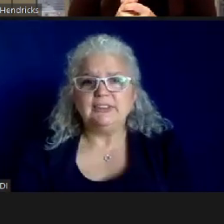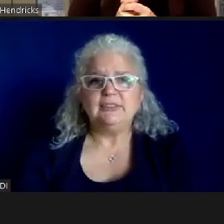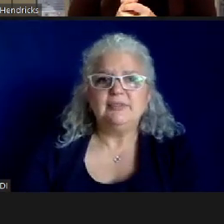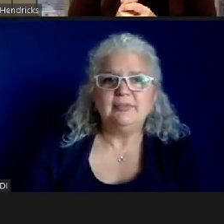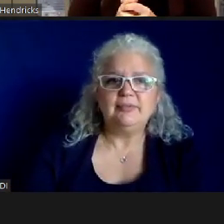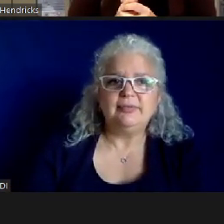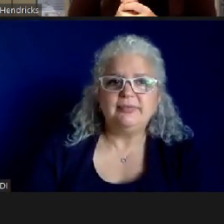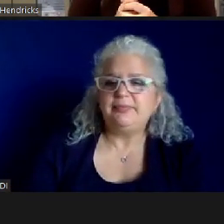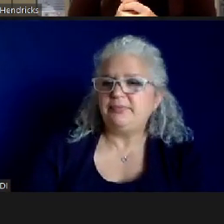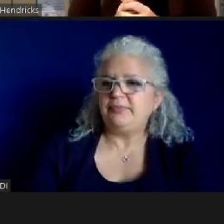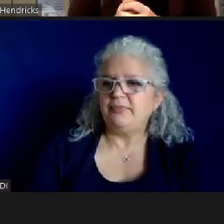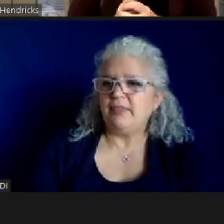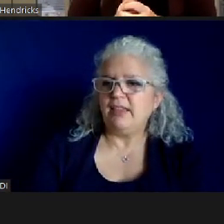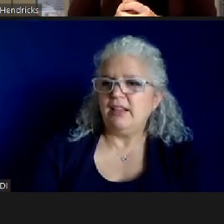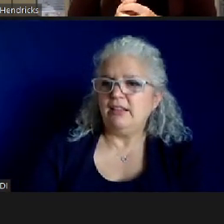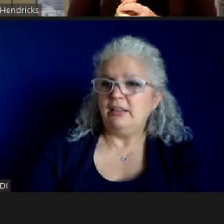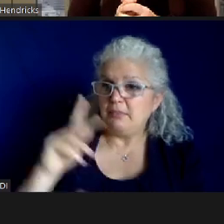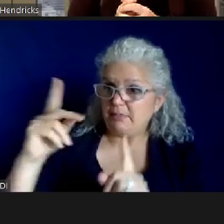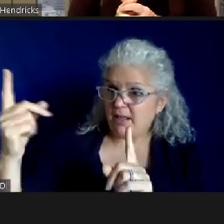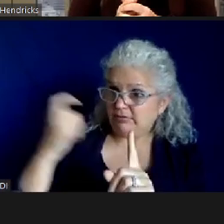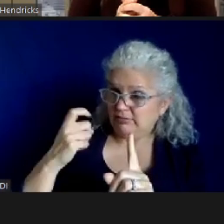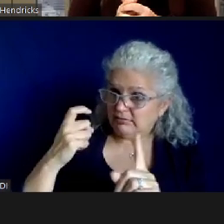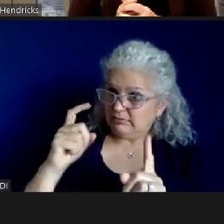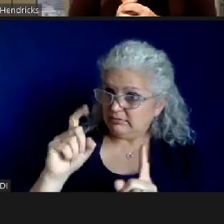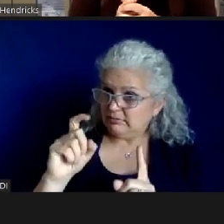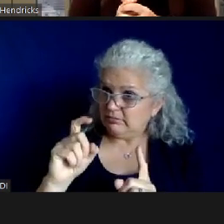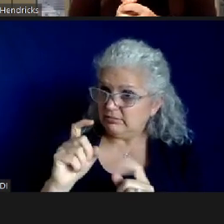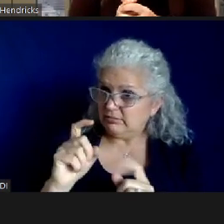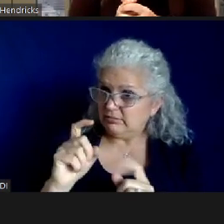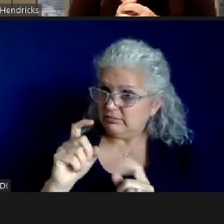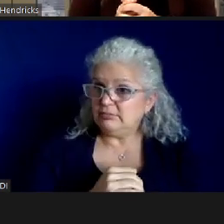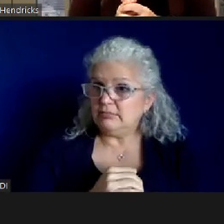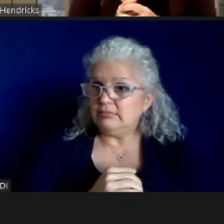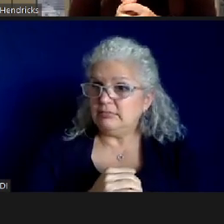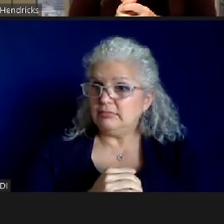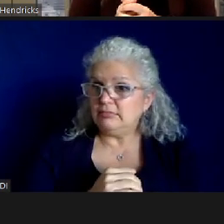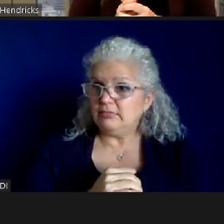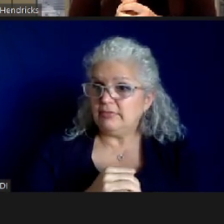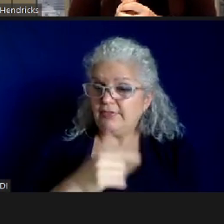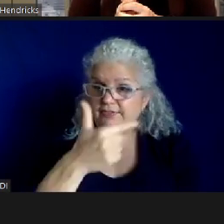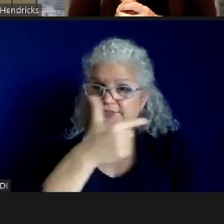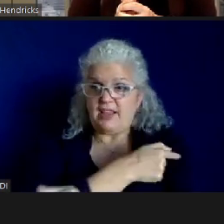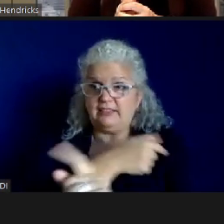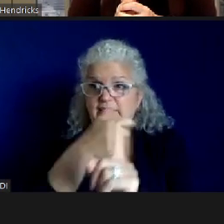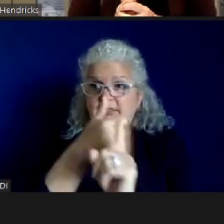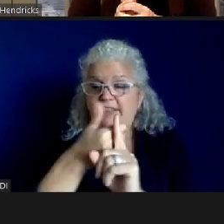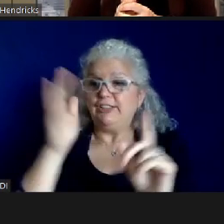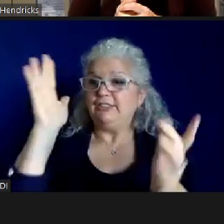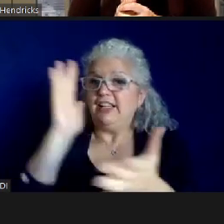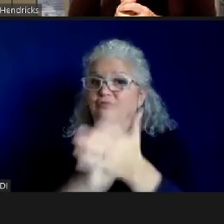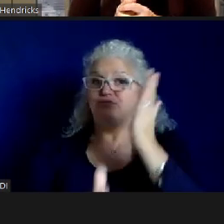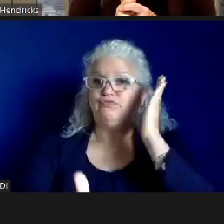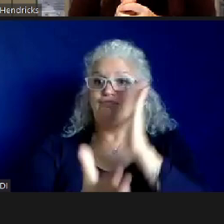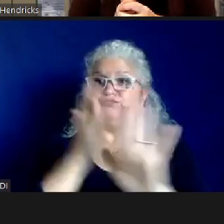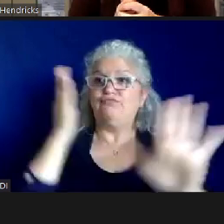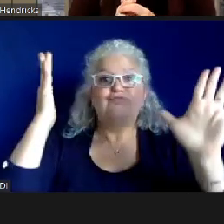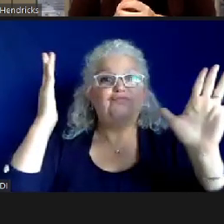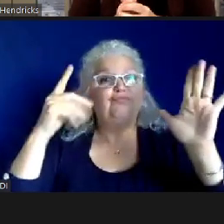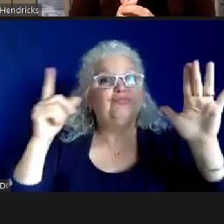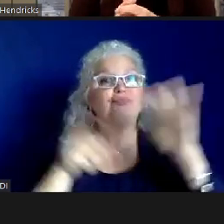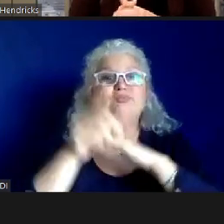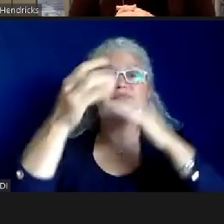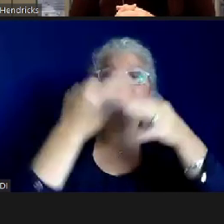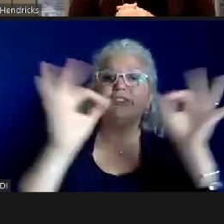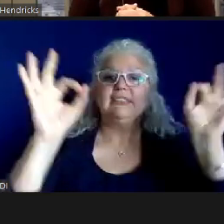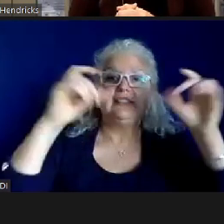need to do this stay-at-home order elements? If the good news is the vaccine is coming, are we off